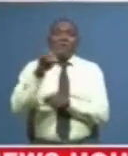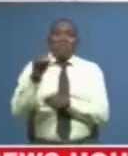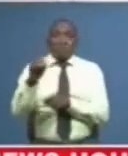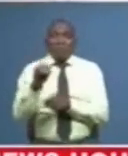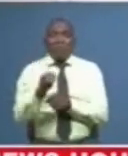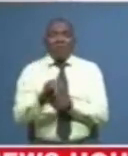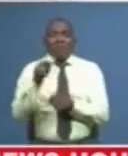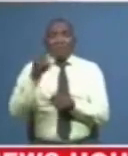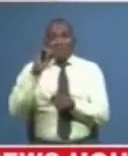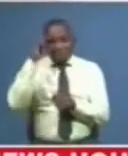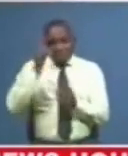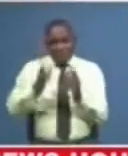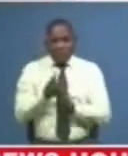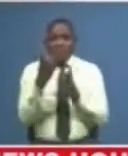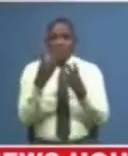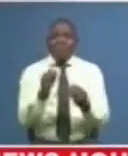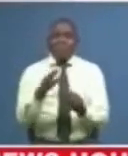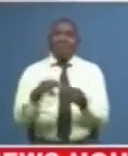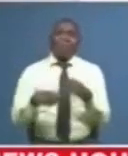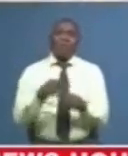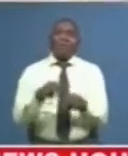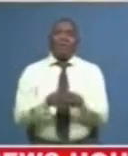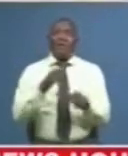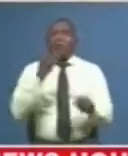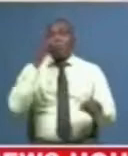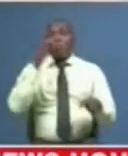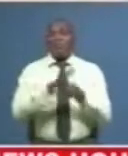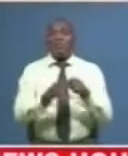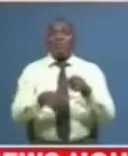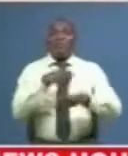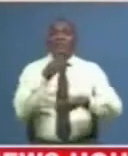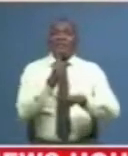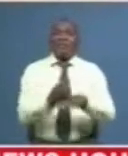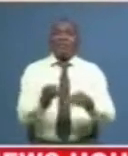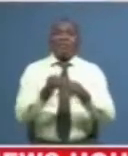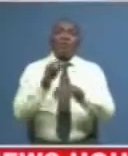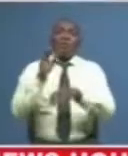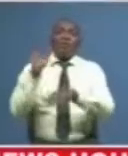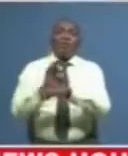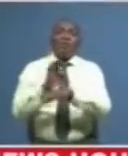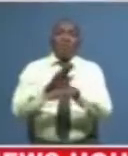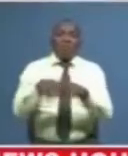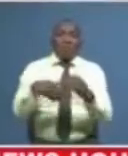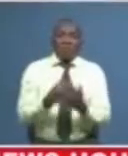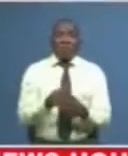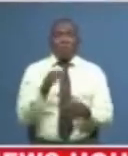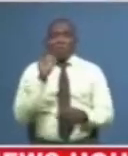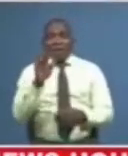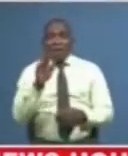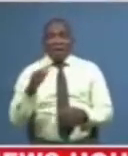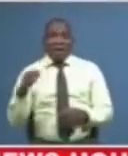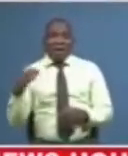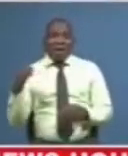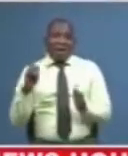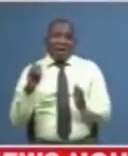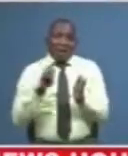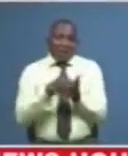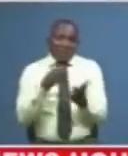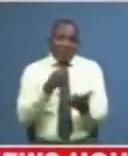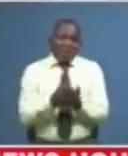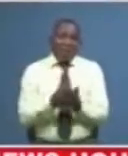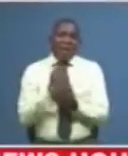swift resolution of their challenges. He also promised the establishment of more factories. The evidence is also clear